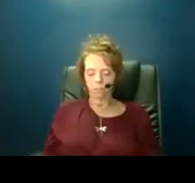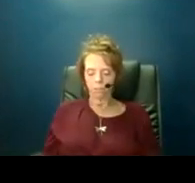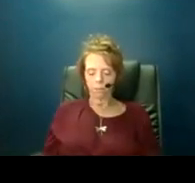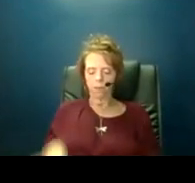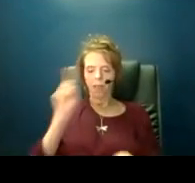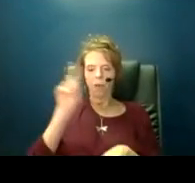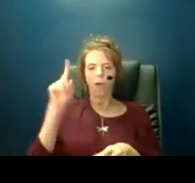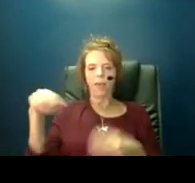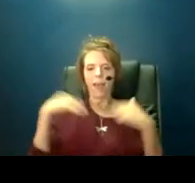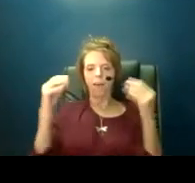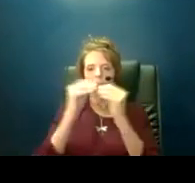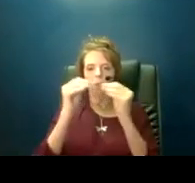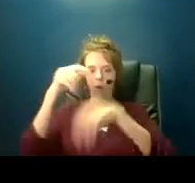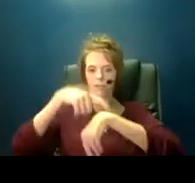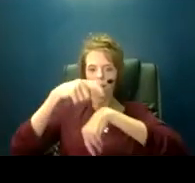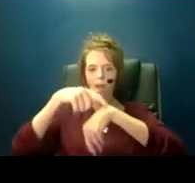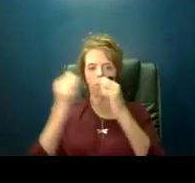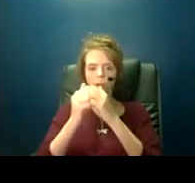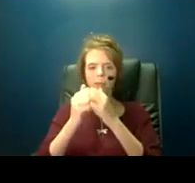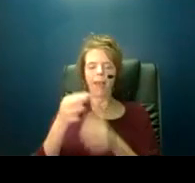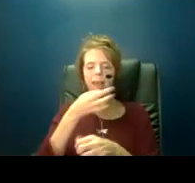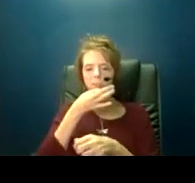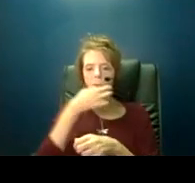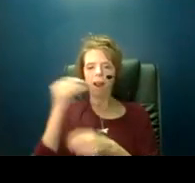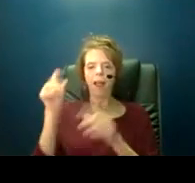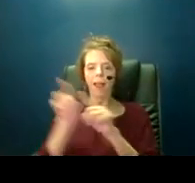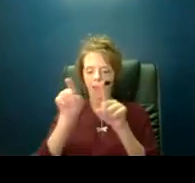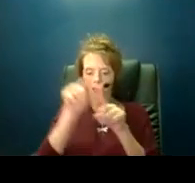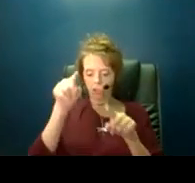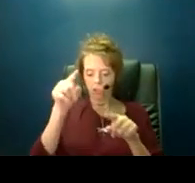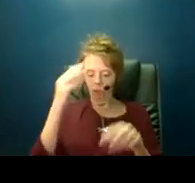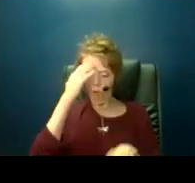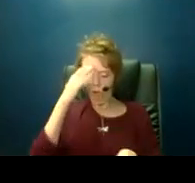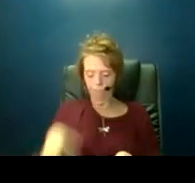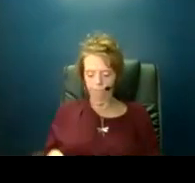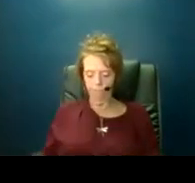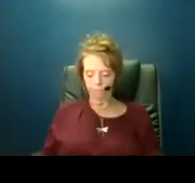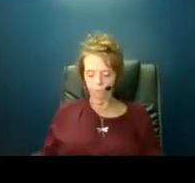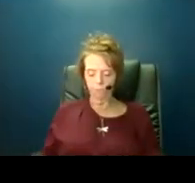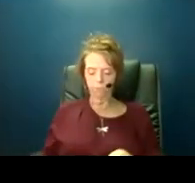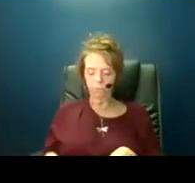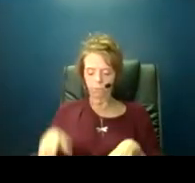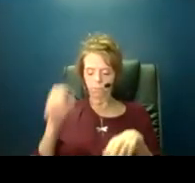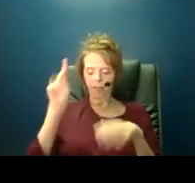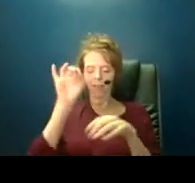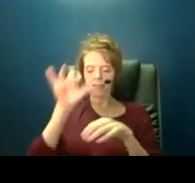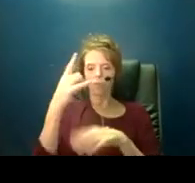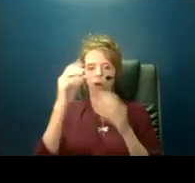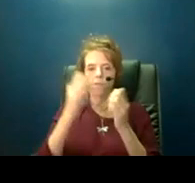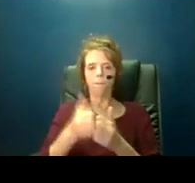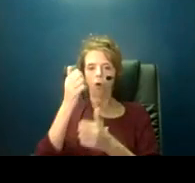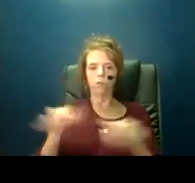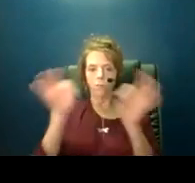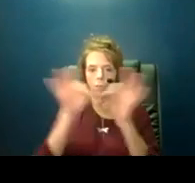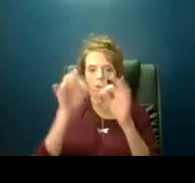time with the expert, where they're sharing their work. And as you guys know, working with anybody, that's one of the most important pieces,